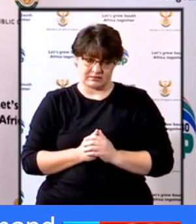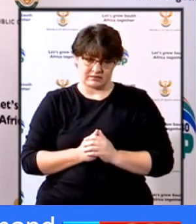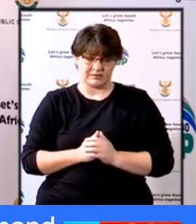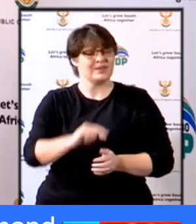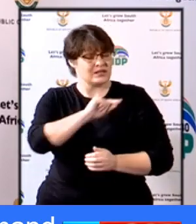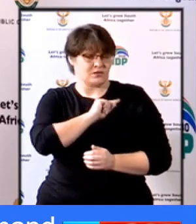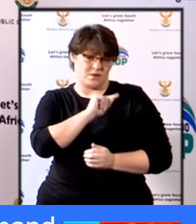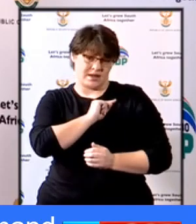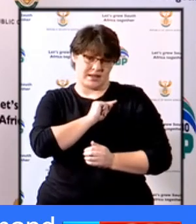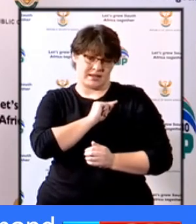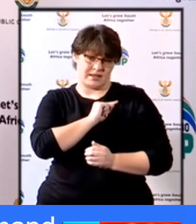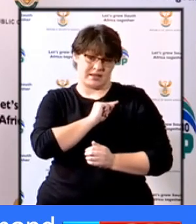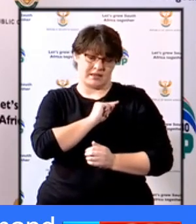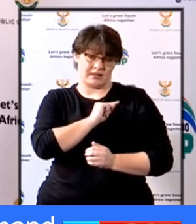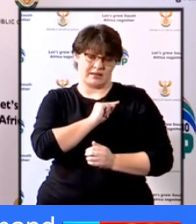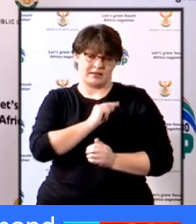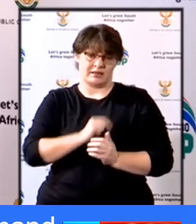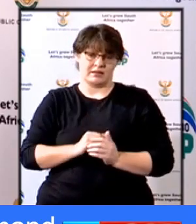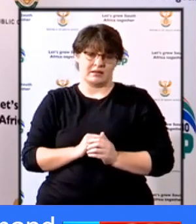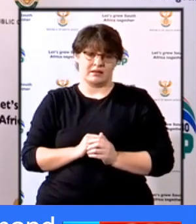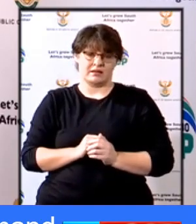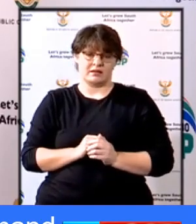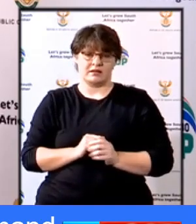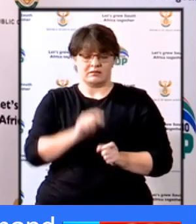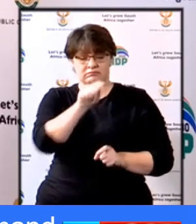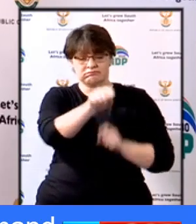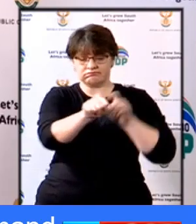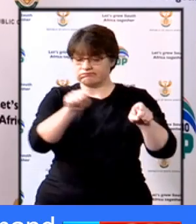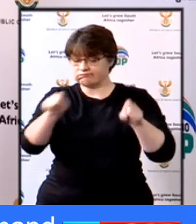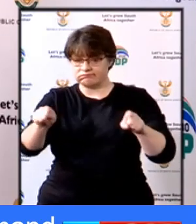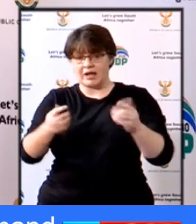end, the operating sectors of our